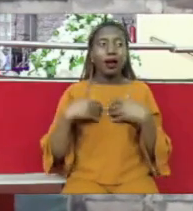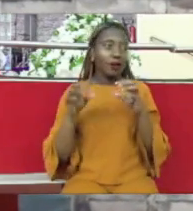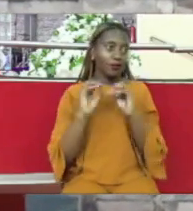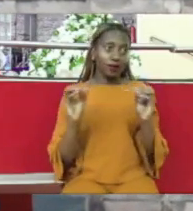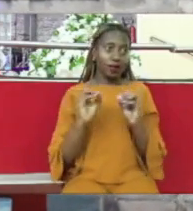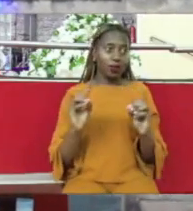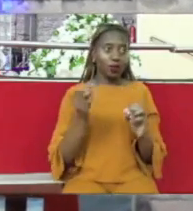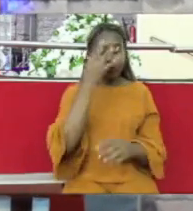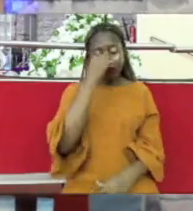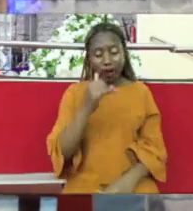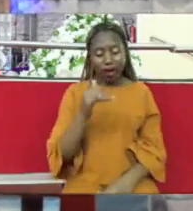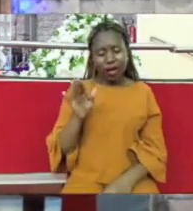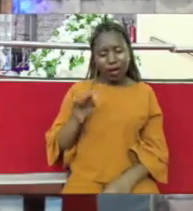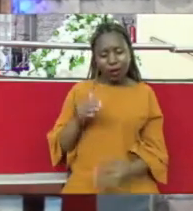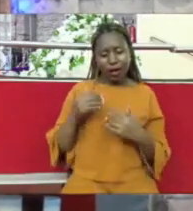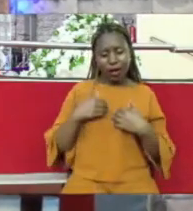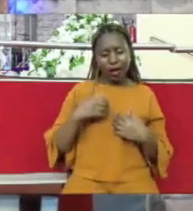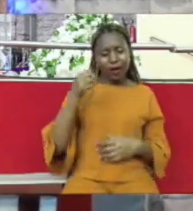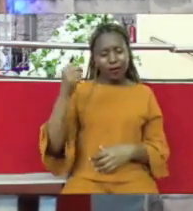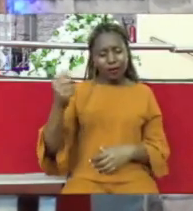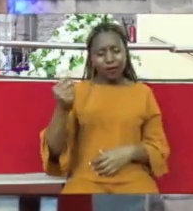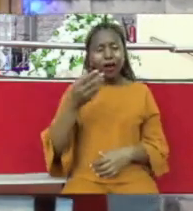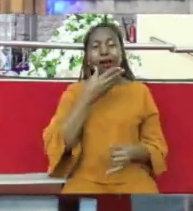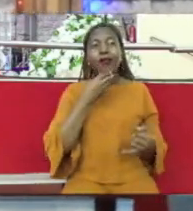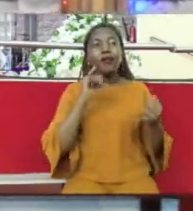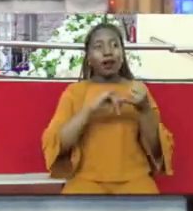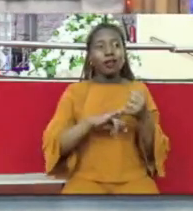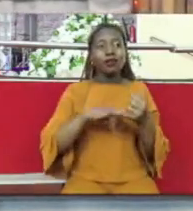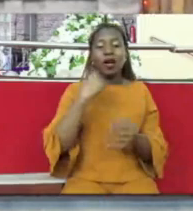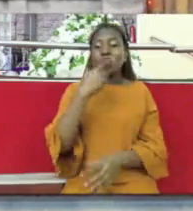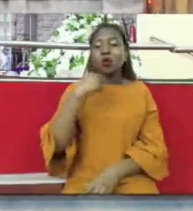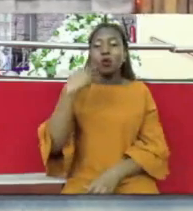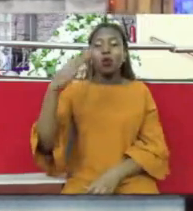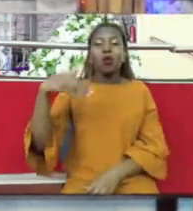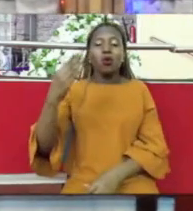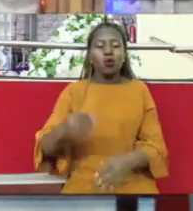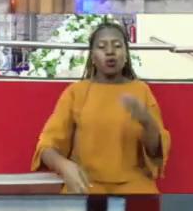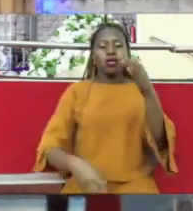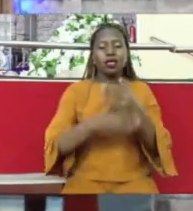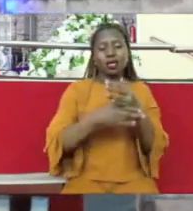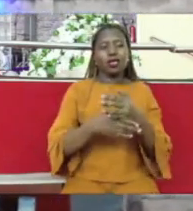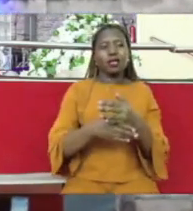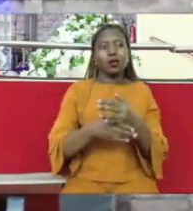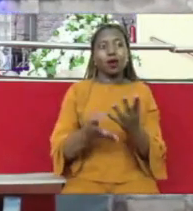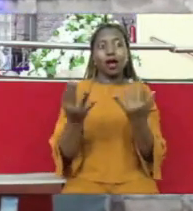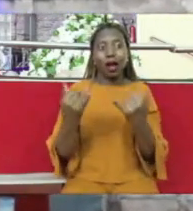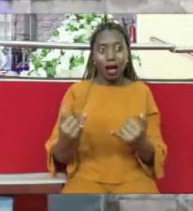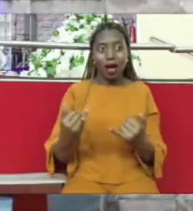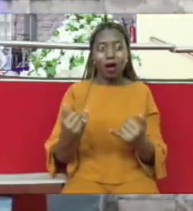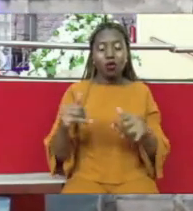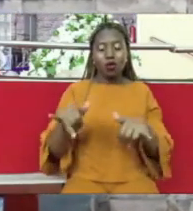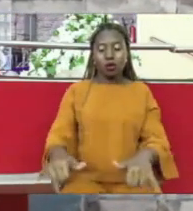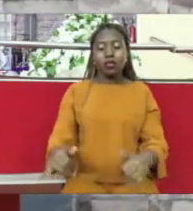5 husbands who constantly kept kicking her out of their home, and now she was living with a 6th husband. Kwa sababu